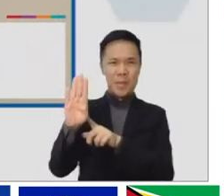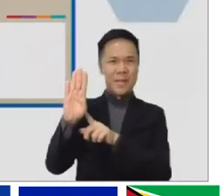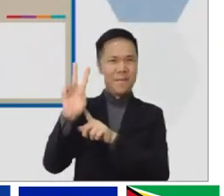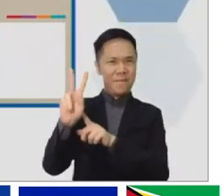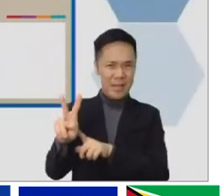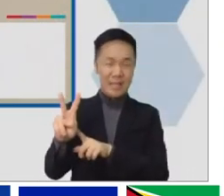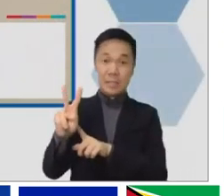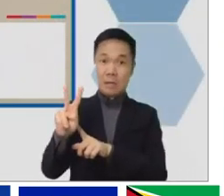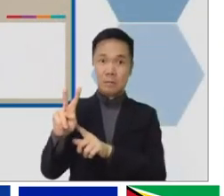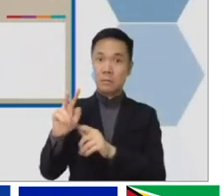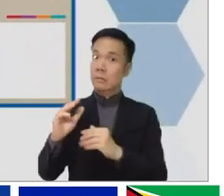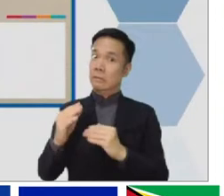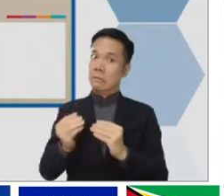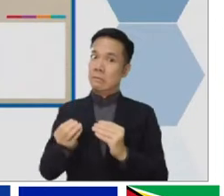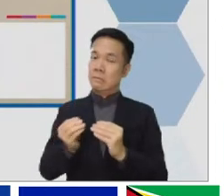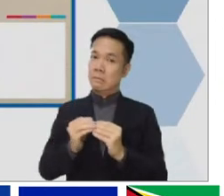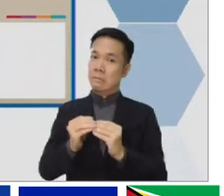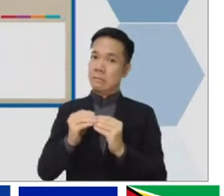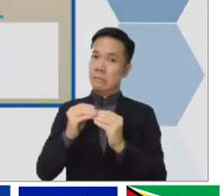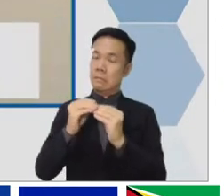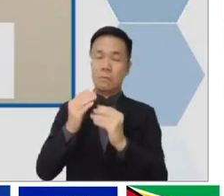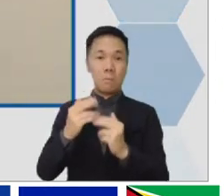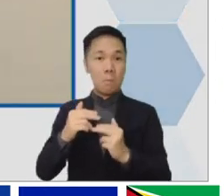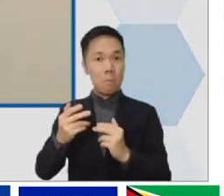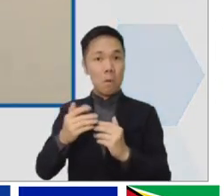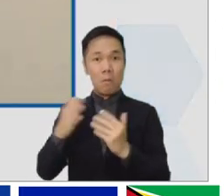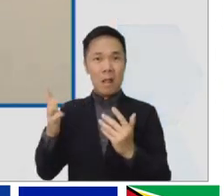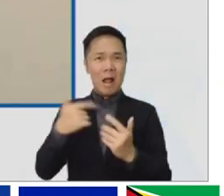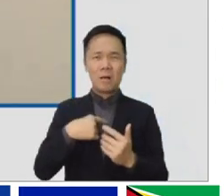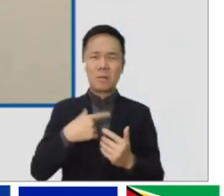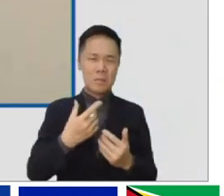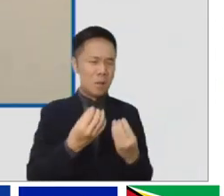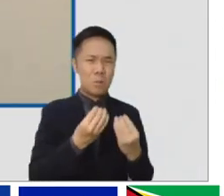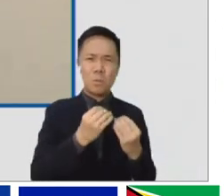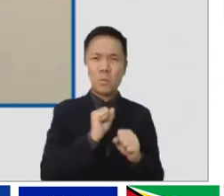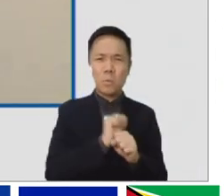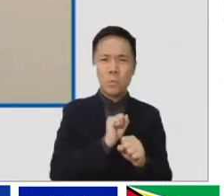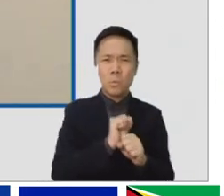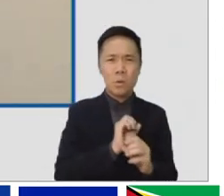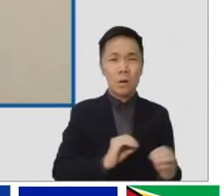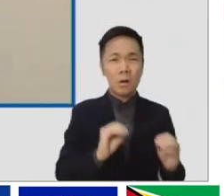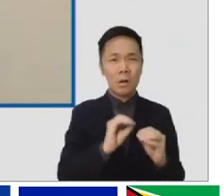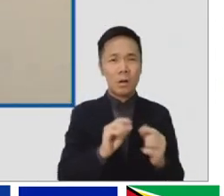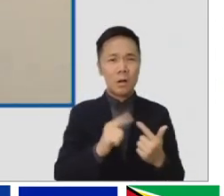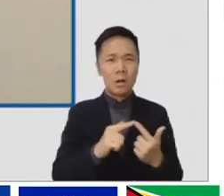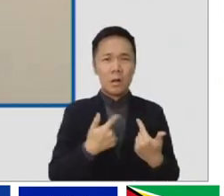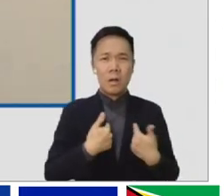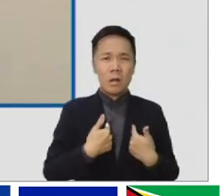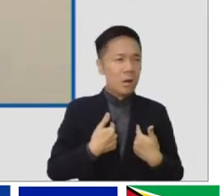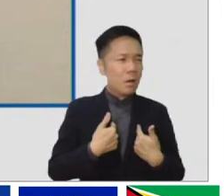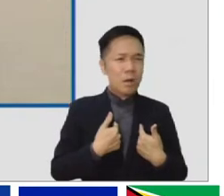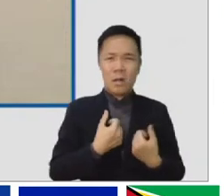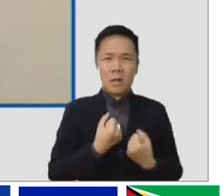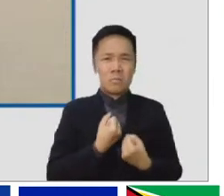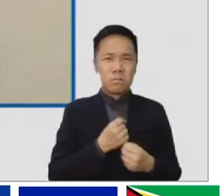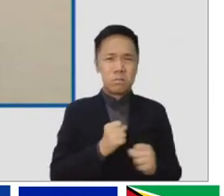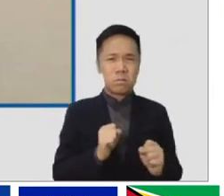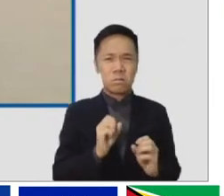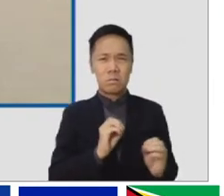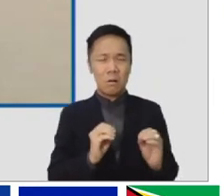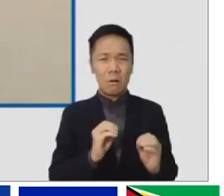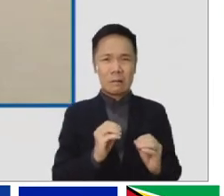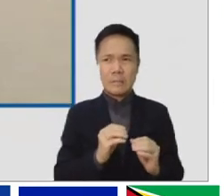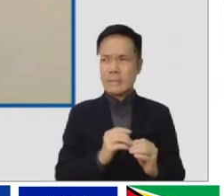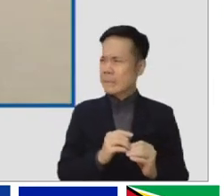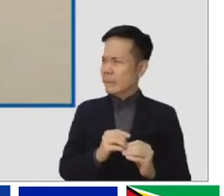being under stresses, losing jobs, feel loss of security. And therefore, the major inputs